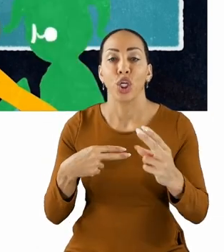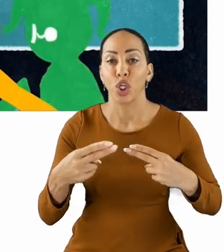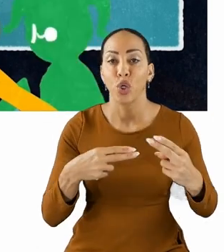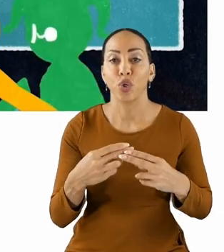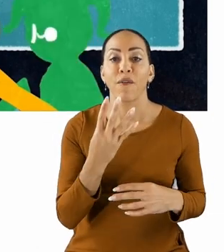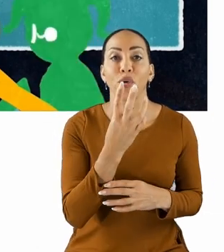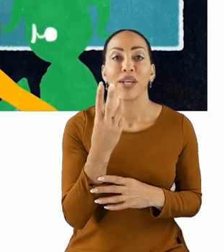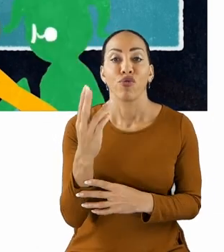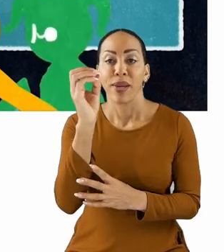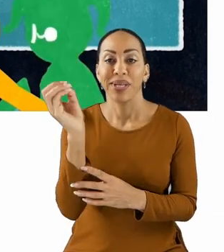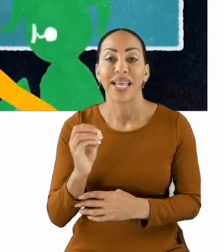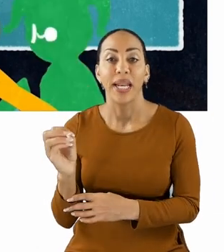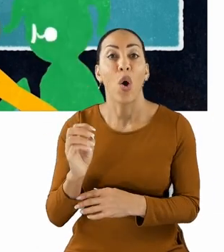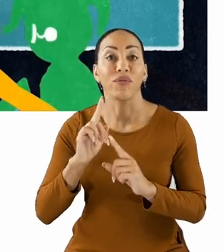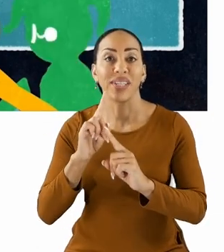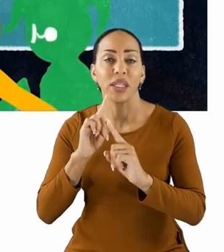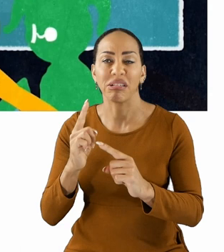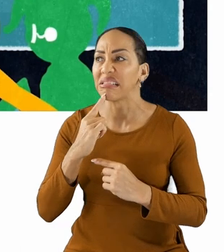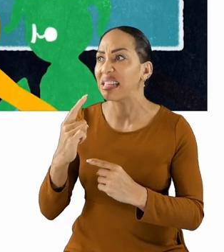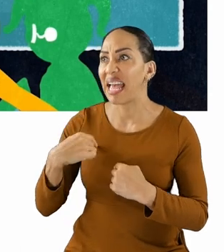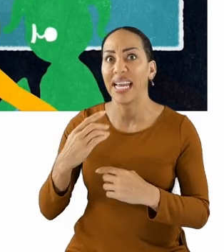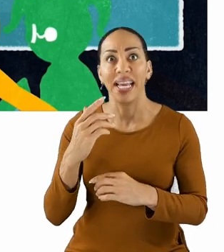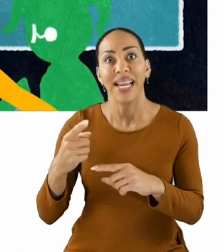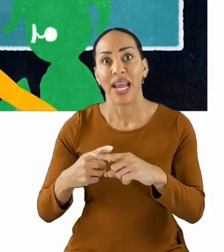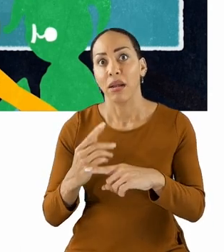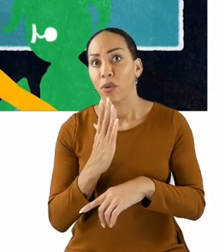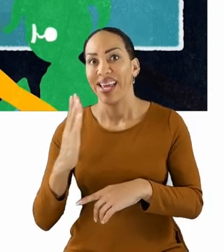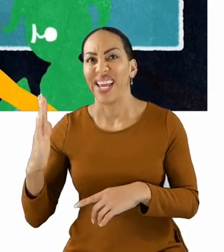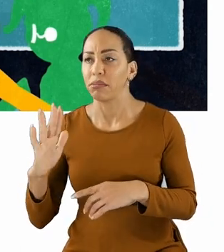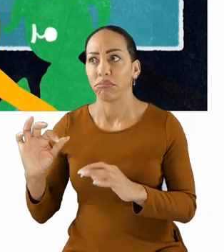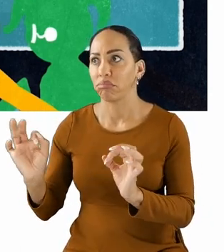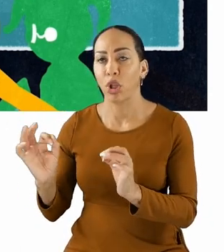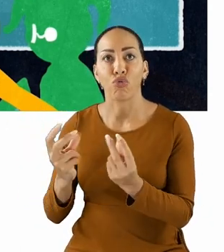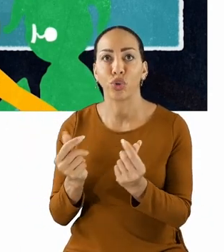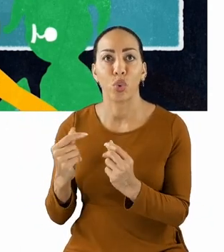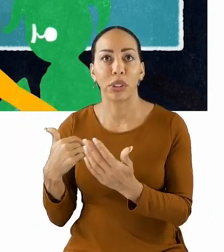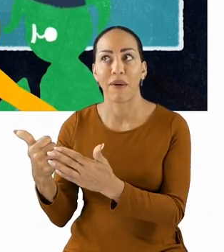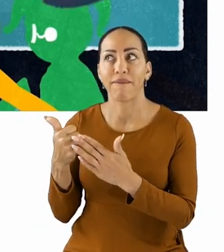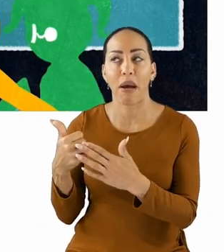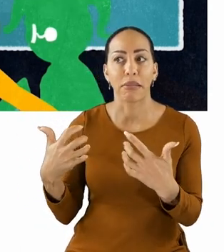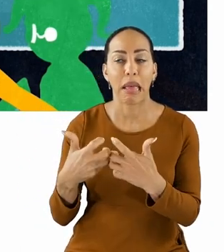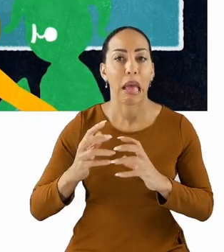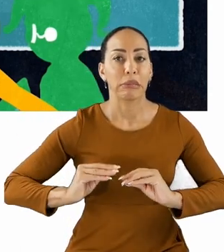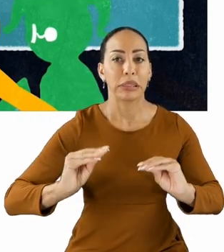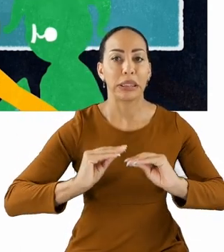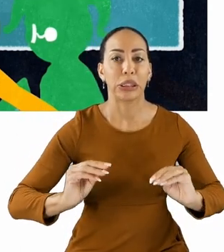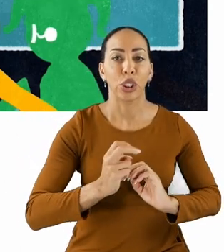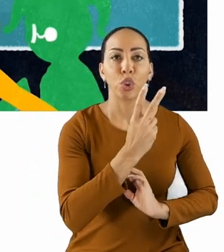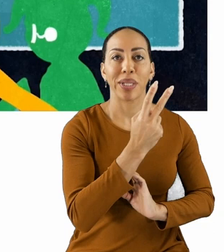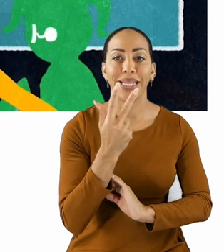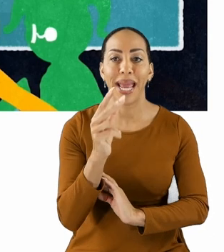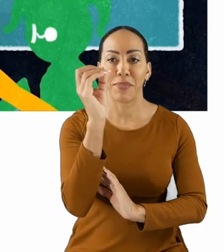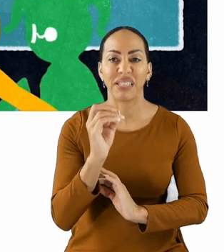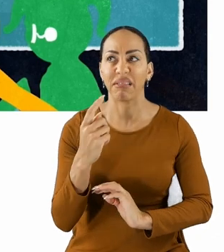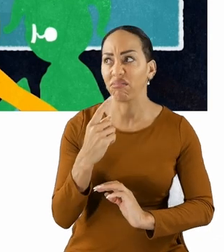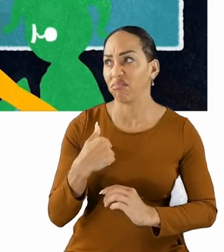of teachers in the east of England don't think they have the resources or advice they need to teach it. 28% said